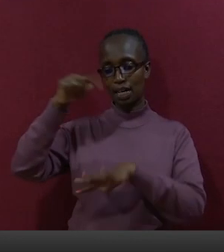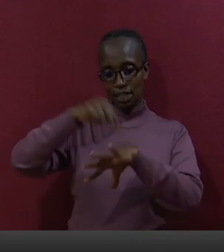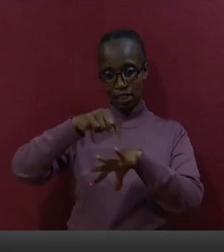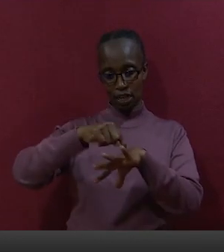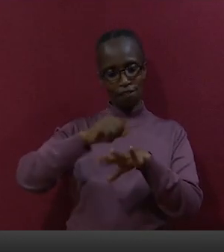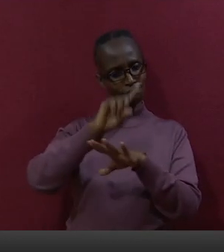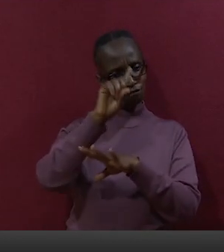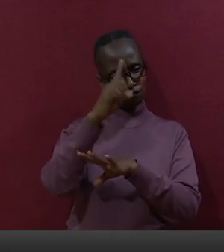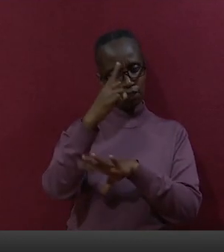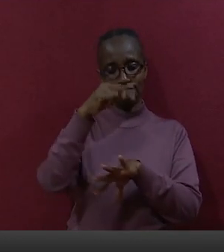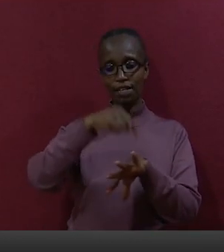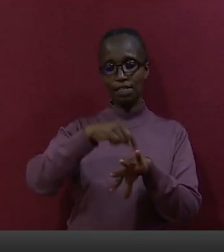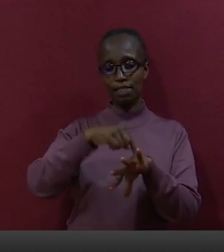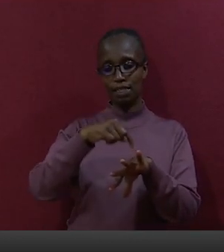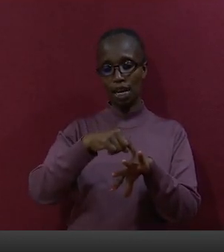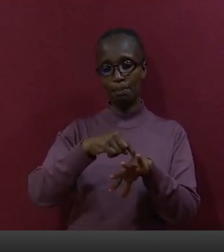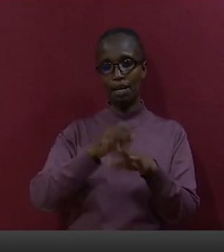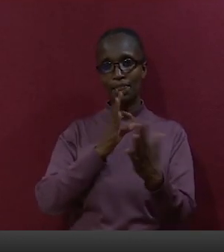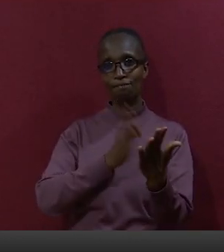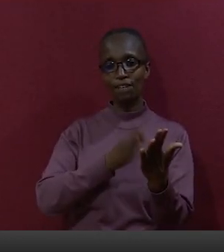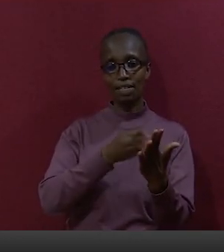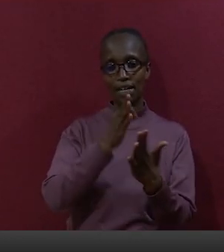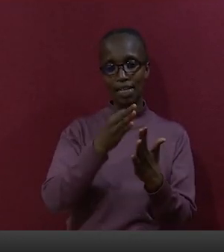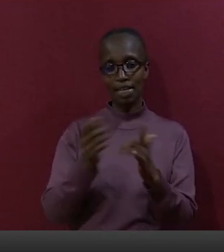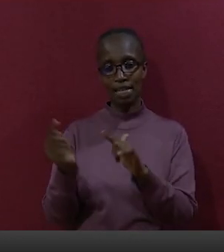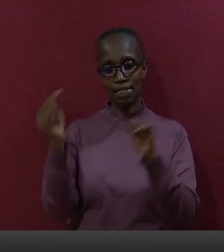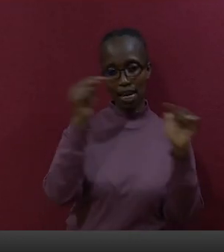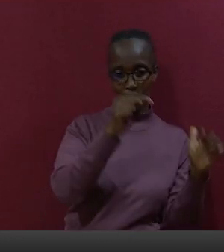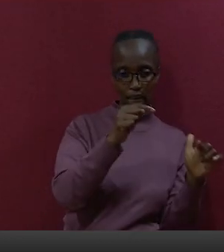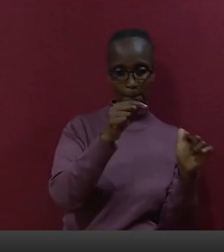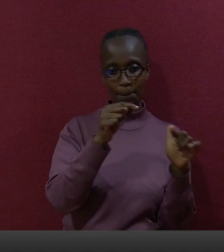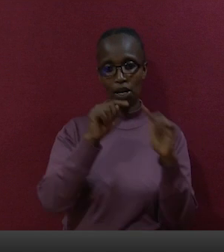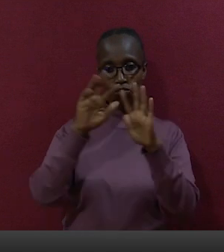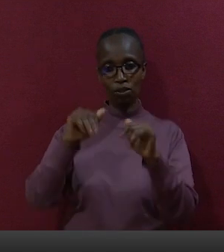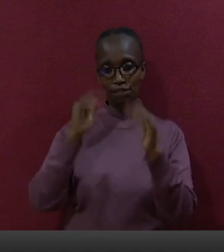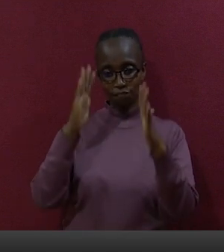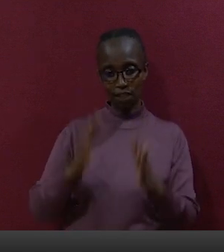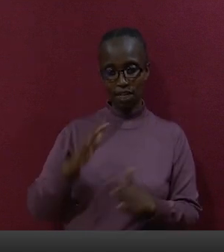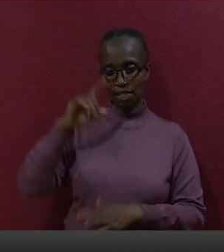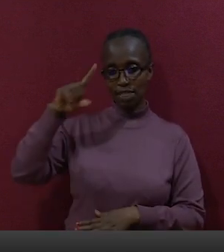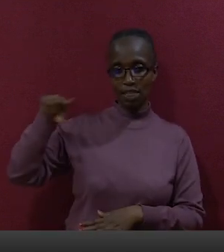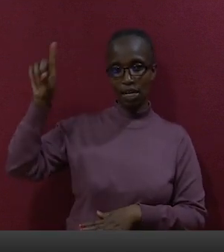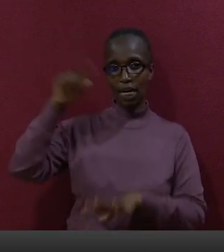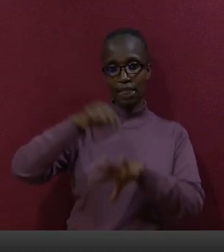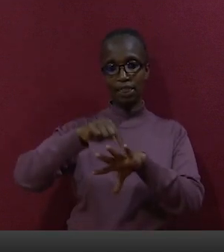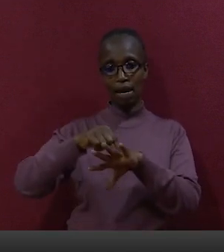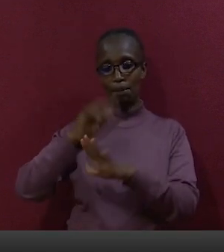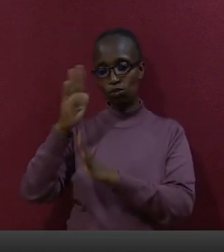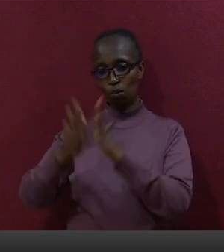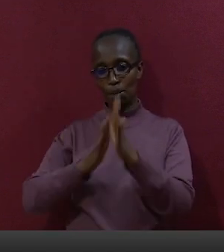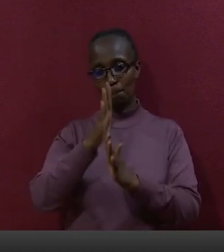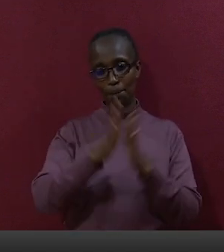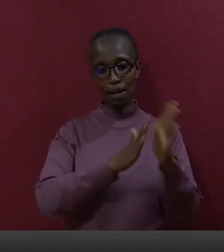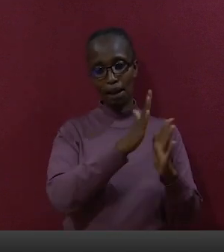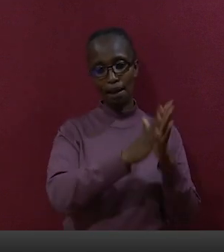wakati ufaao. For the first time in more than a decade, the fertilizer reached farmers in